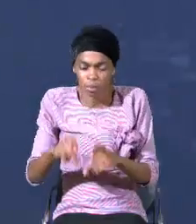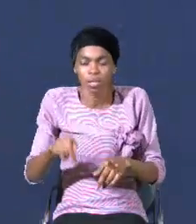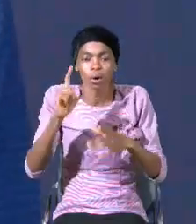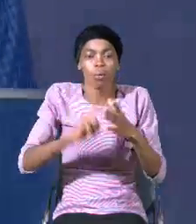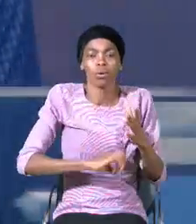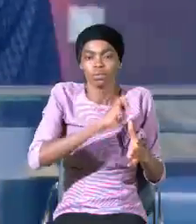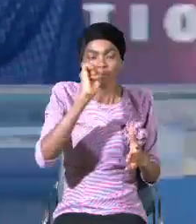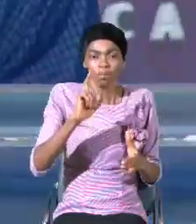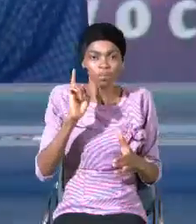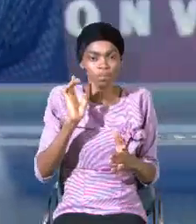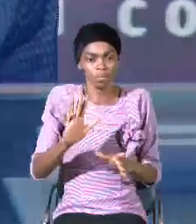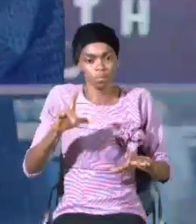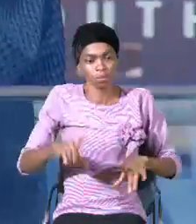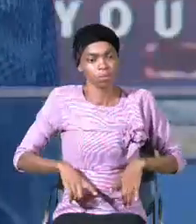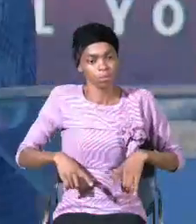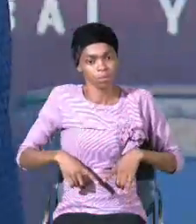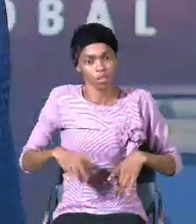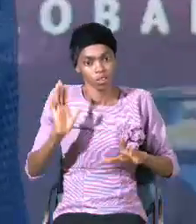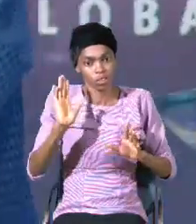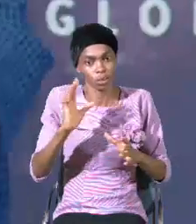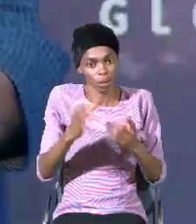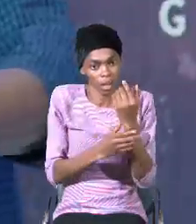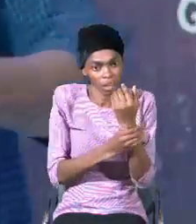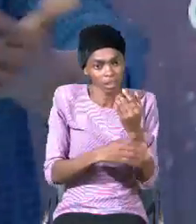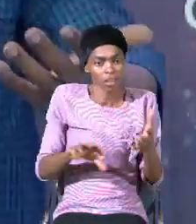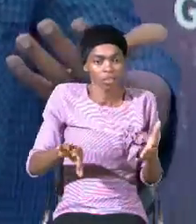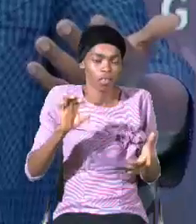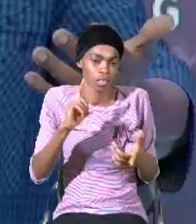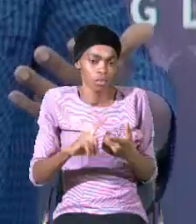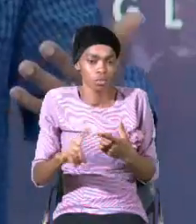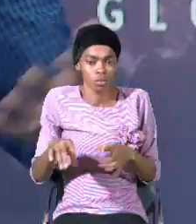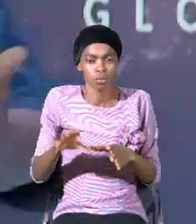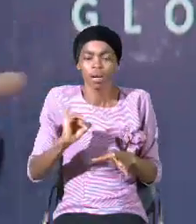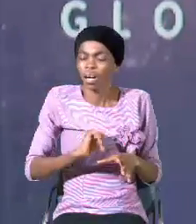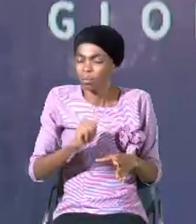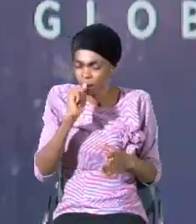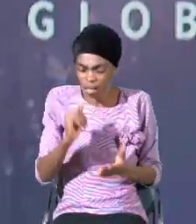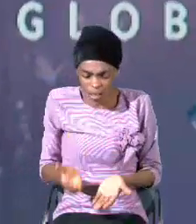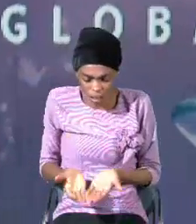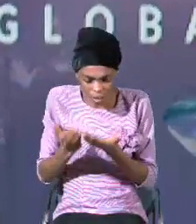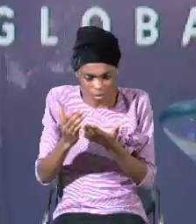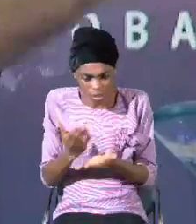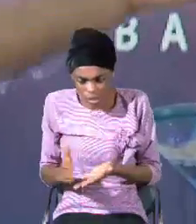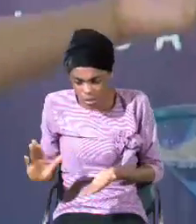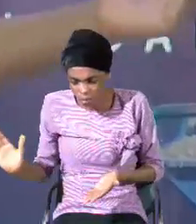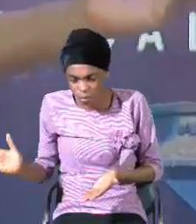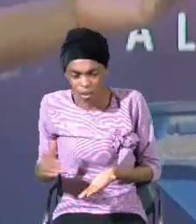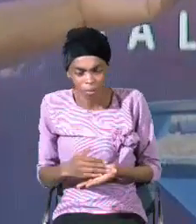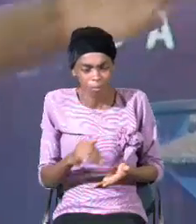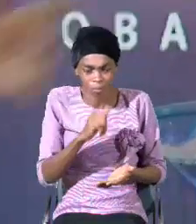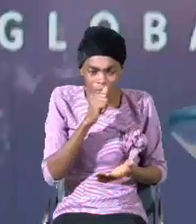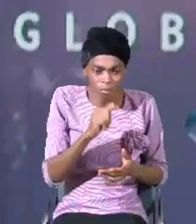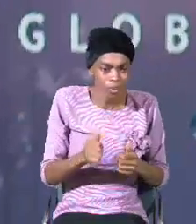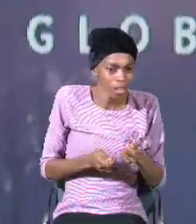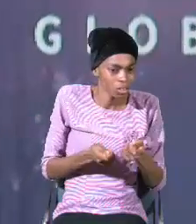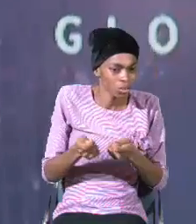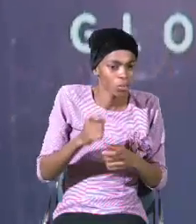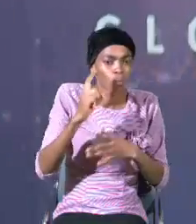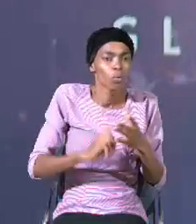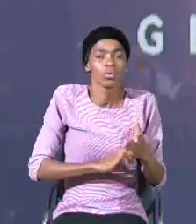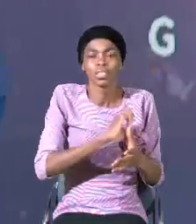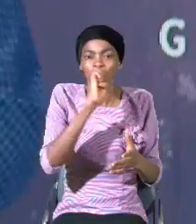do. Am I carrying something? Am I carrying an object? Am I driving? Am I, whatever I am doing with